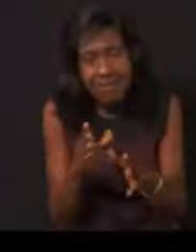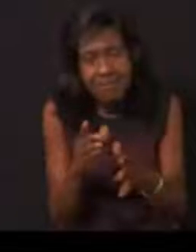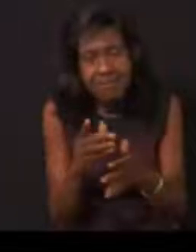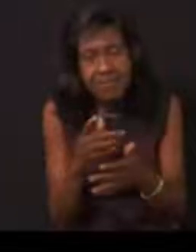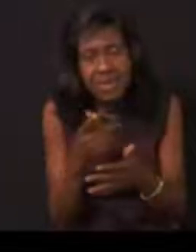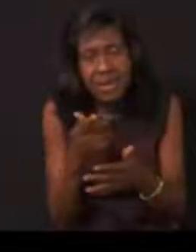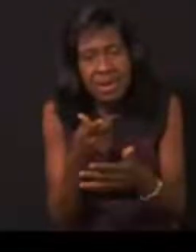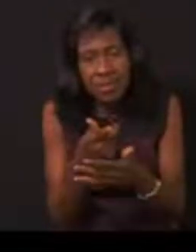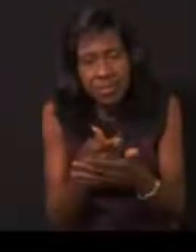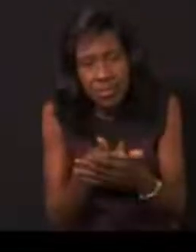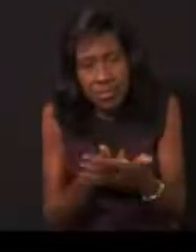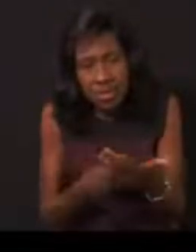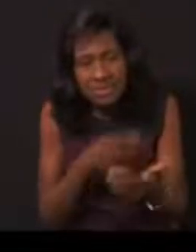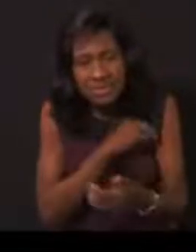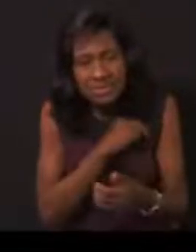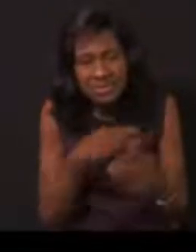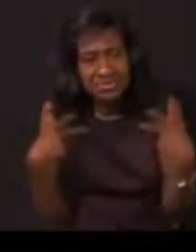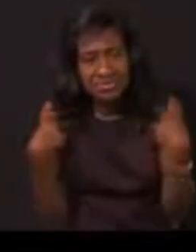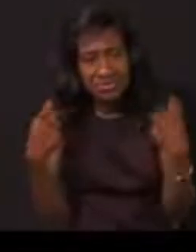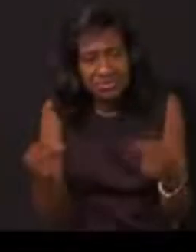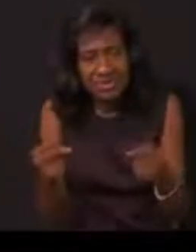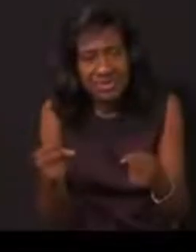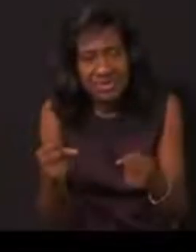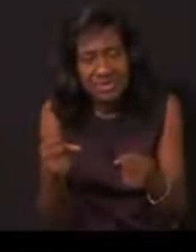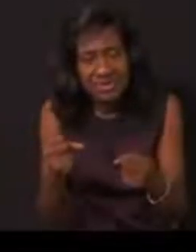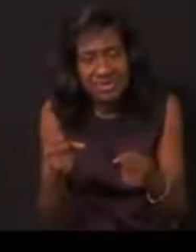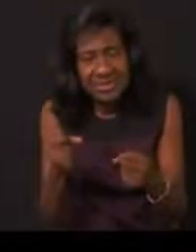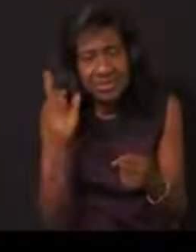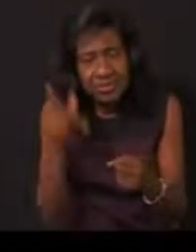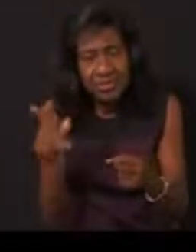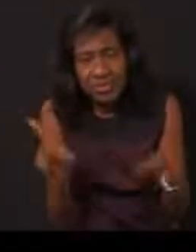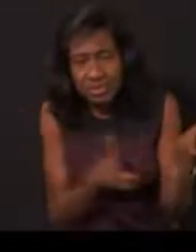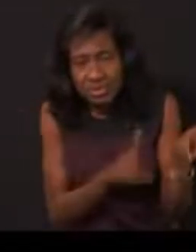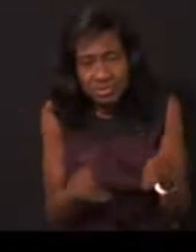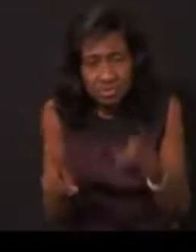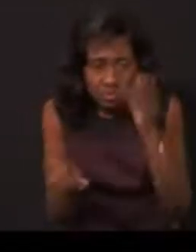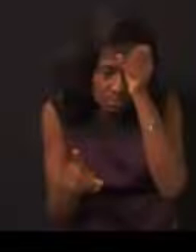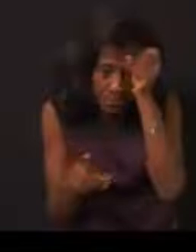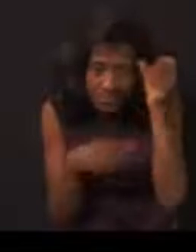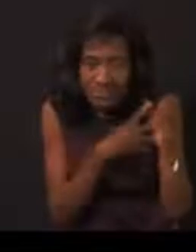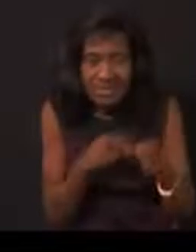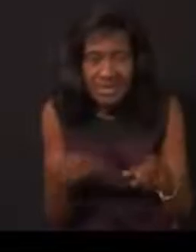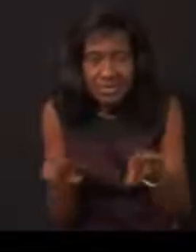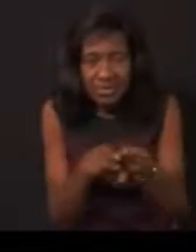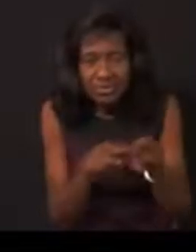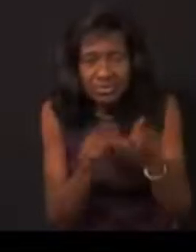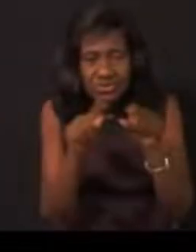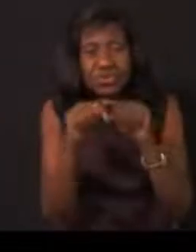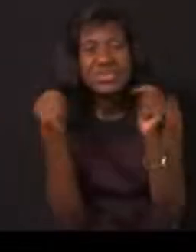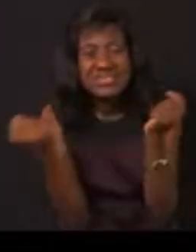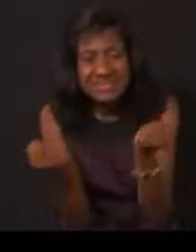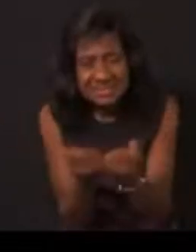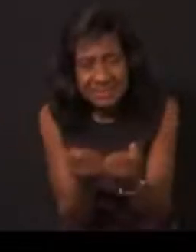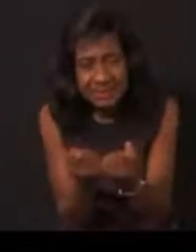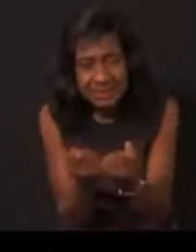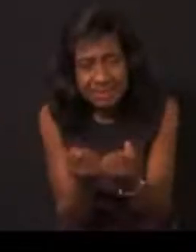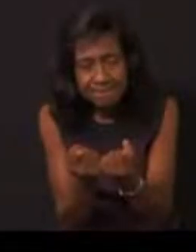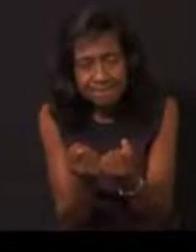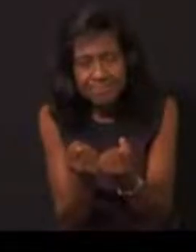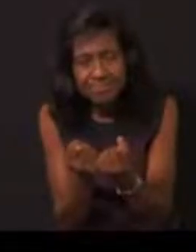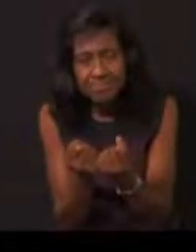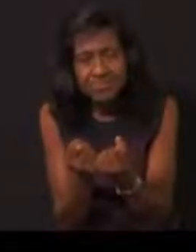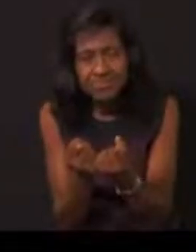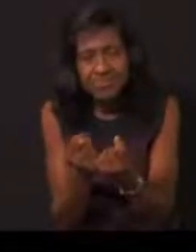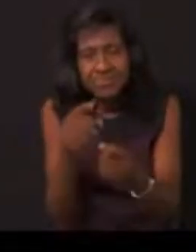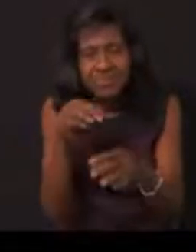the role of the Ministry of Health and Wellness and its teams, and in these matters which, you know, are